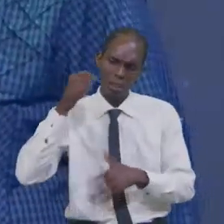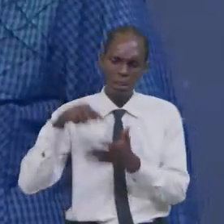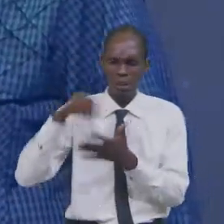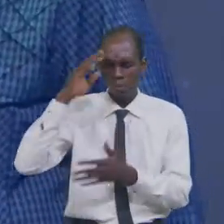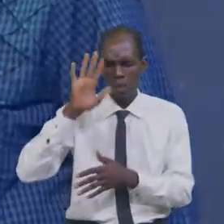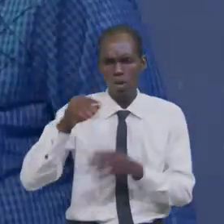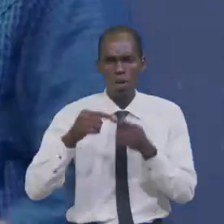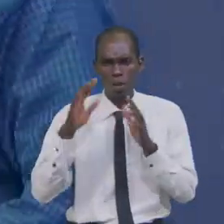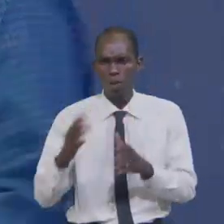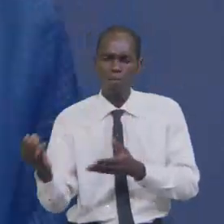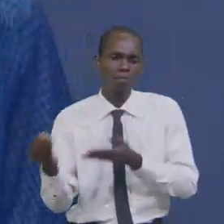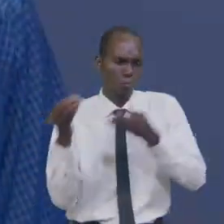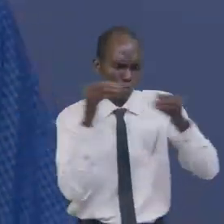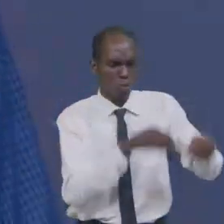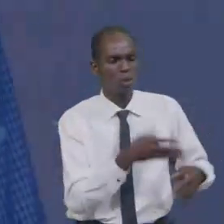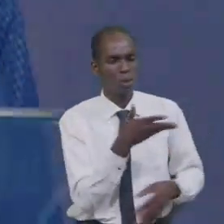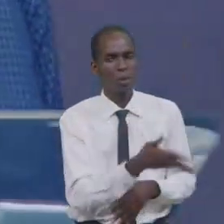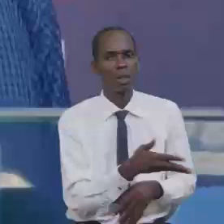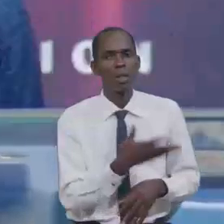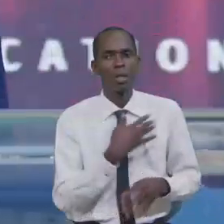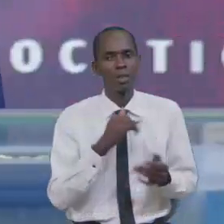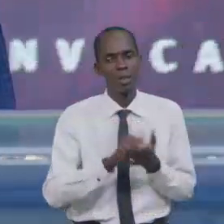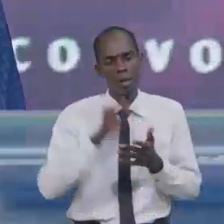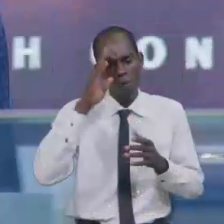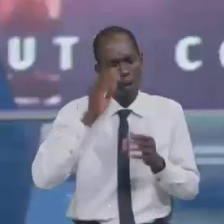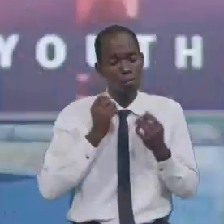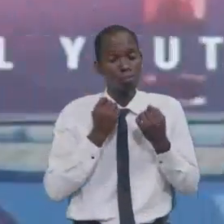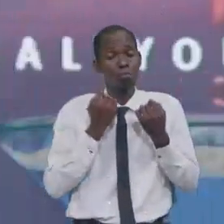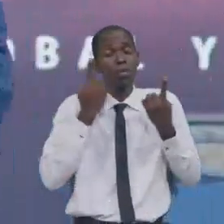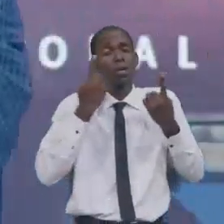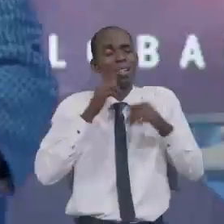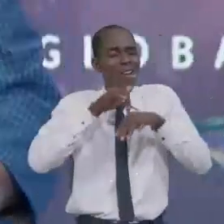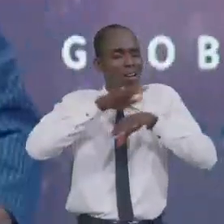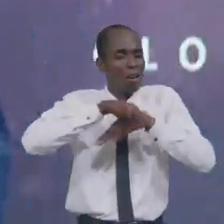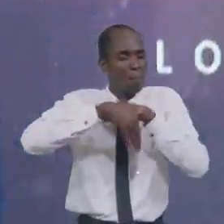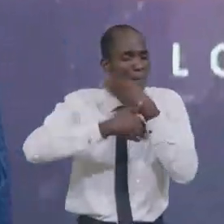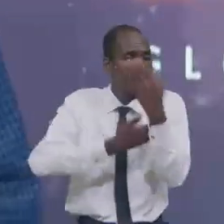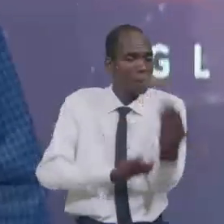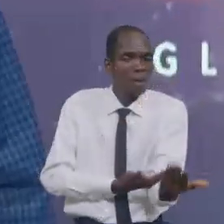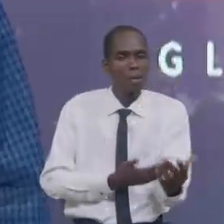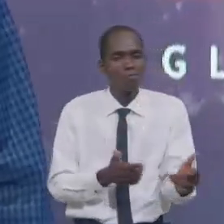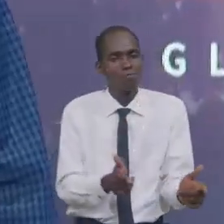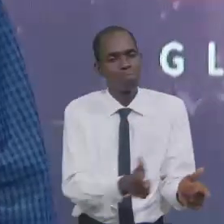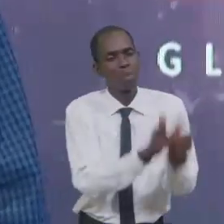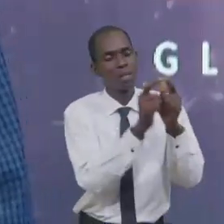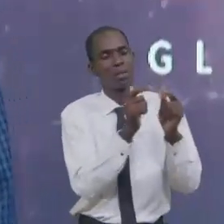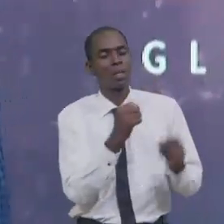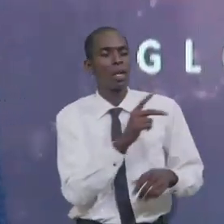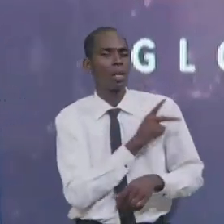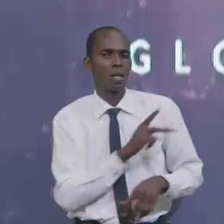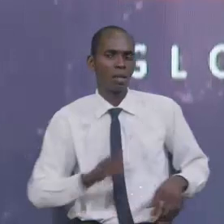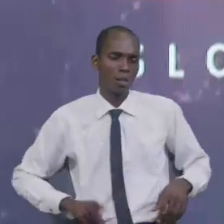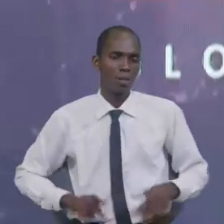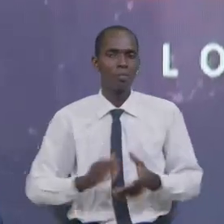hang him there. And then the man rose up early in the morning and he went to the king. And